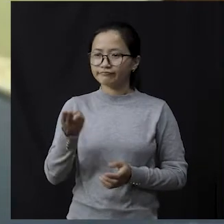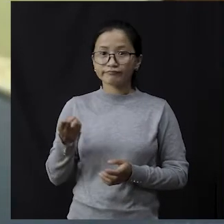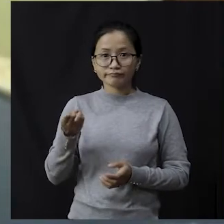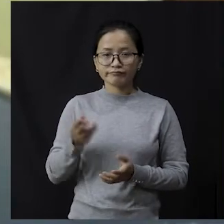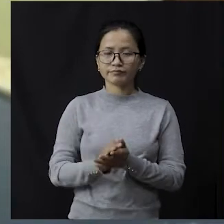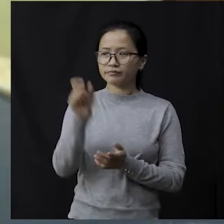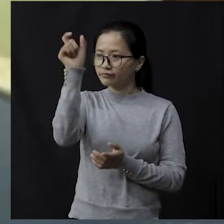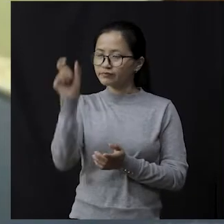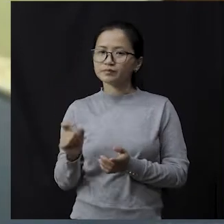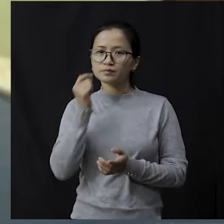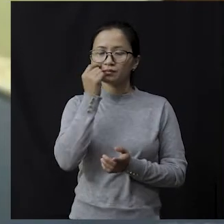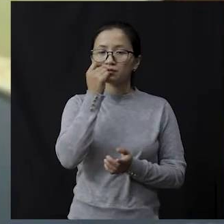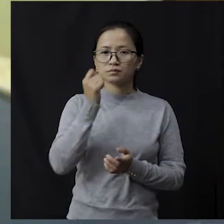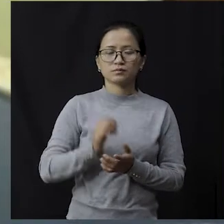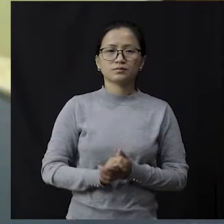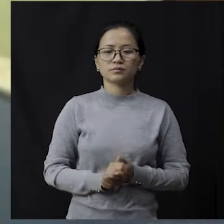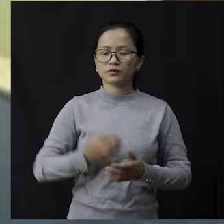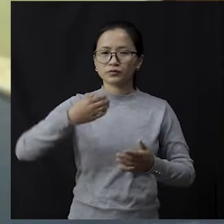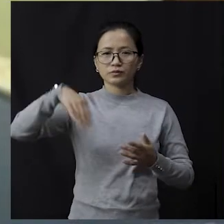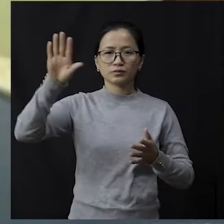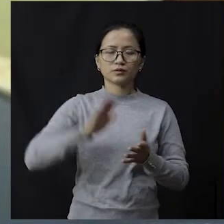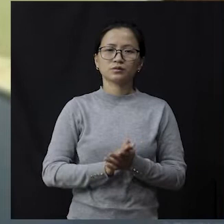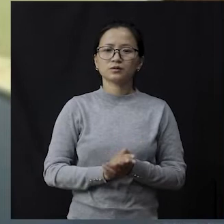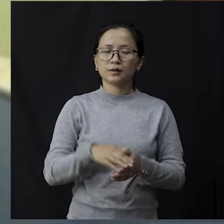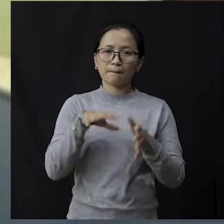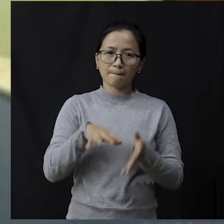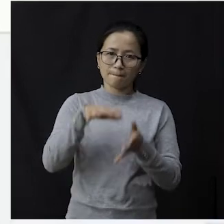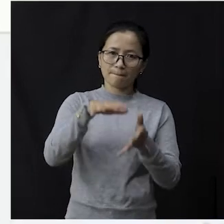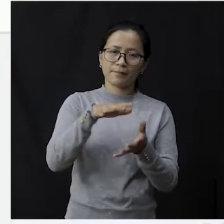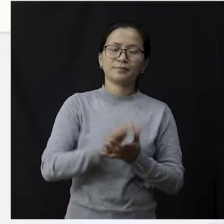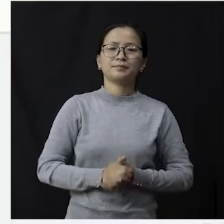Drivers also take us for a ride on the bumpy road.